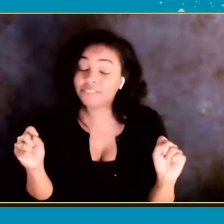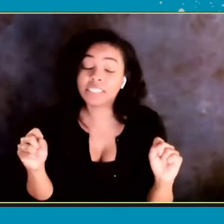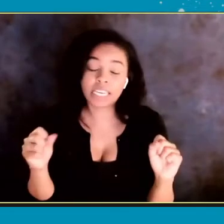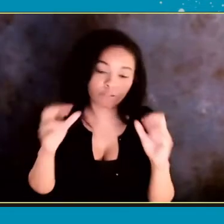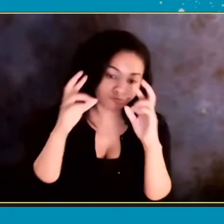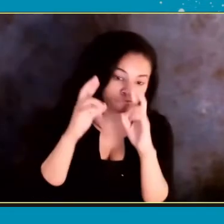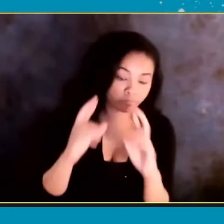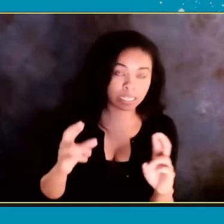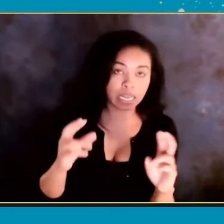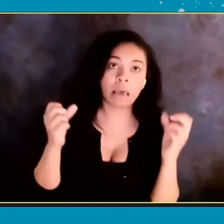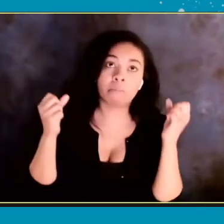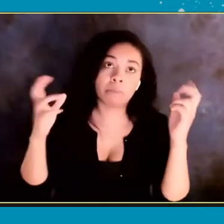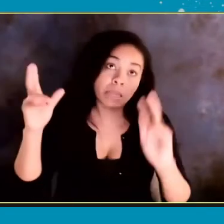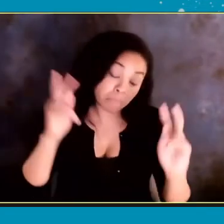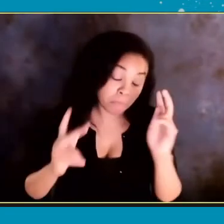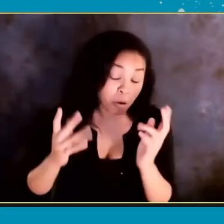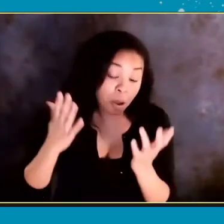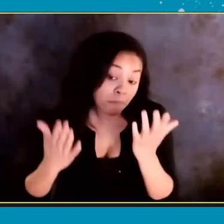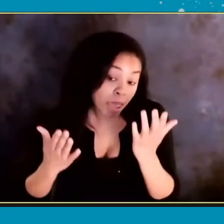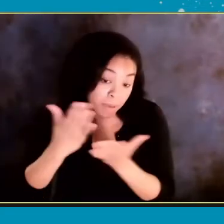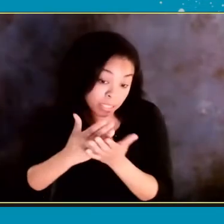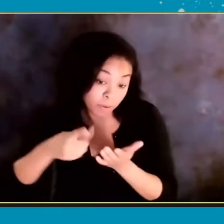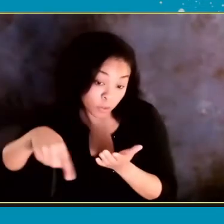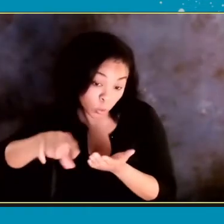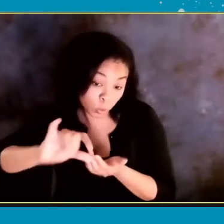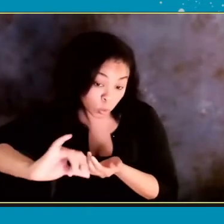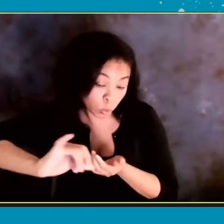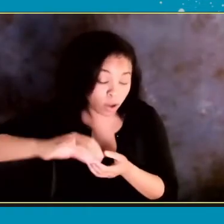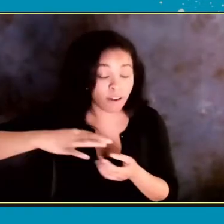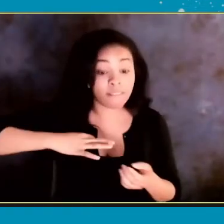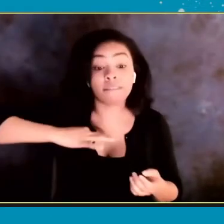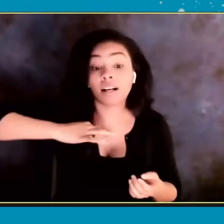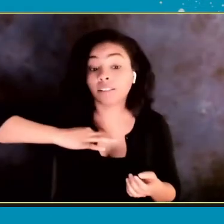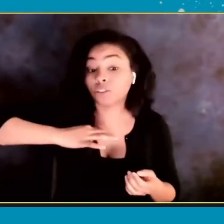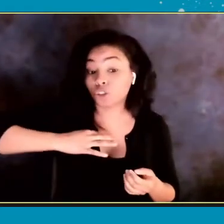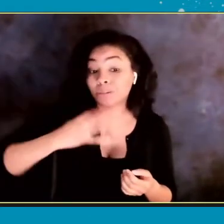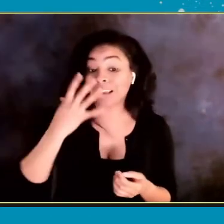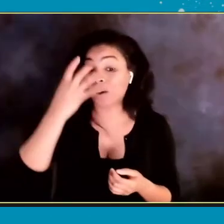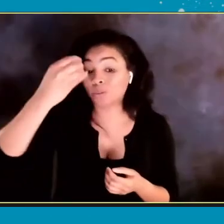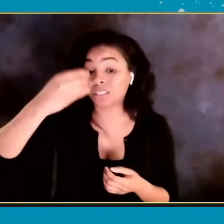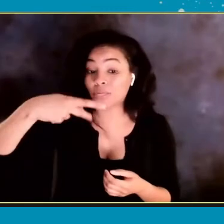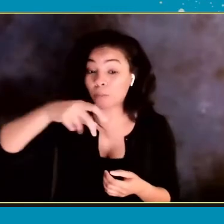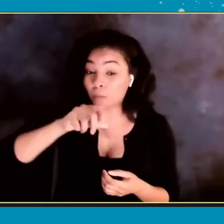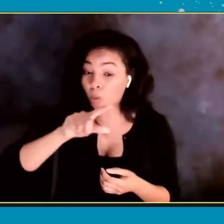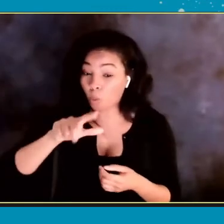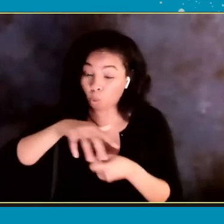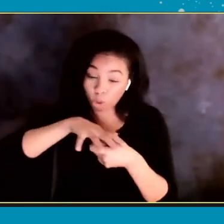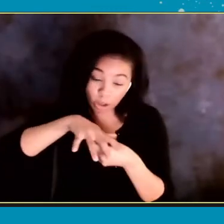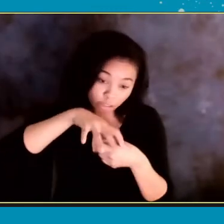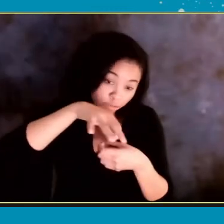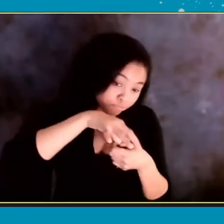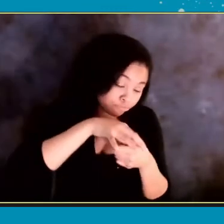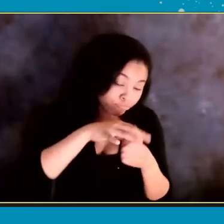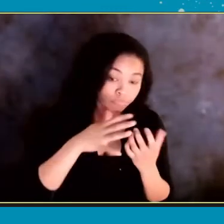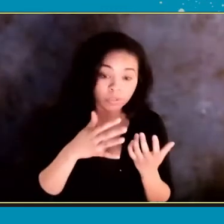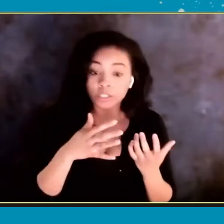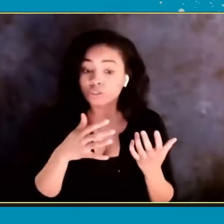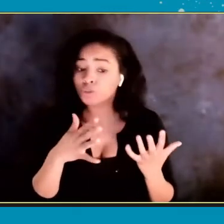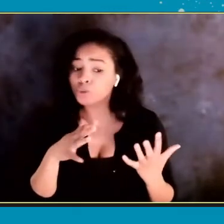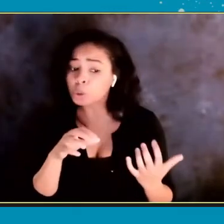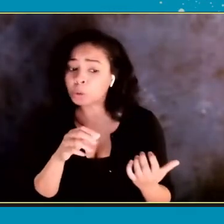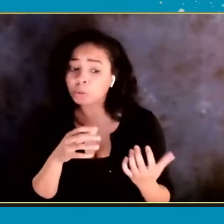you, volunteered to be outside polling locations to help counter misinformation, de-escalate any